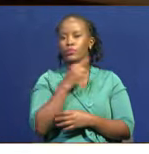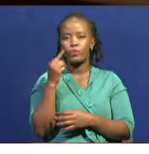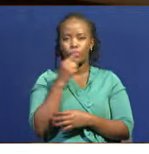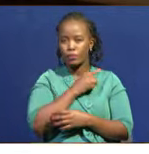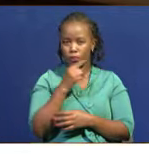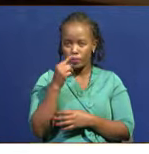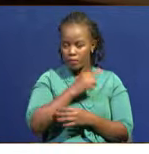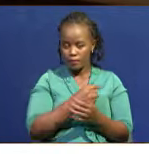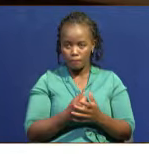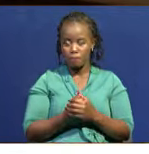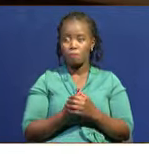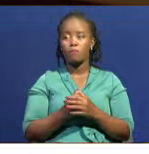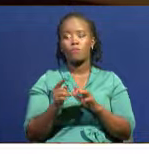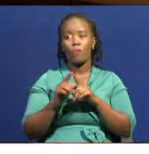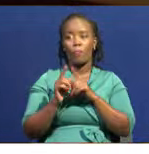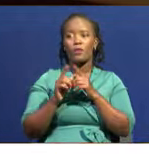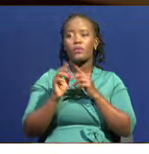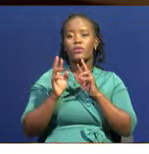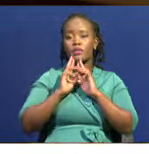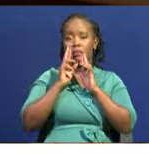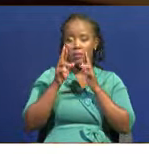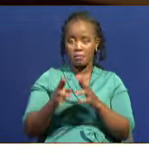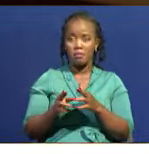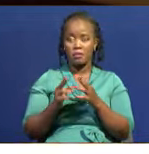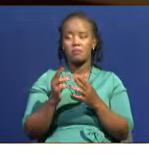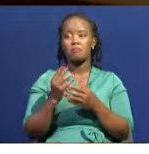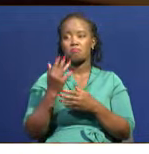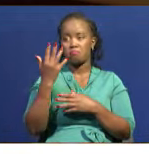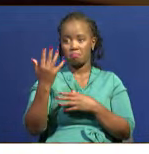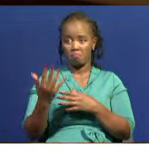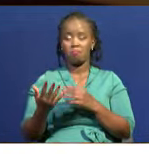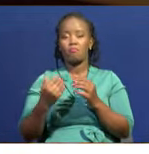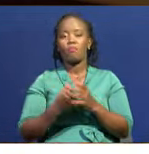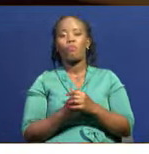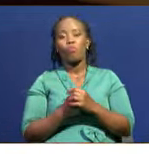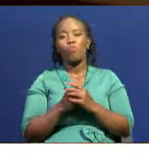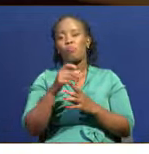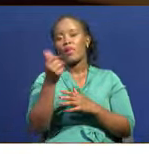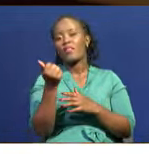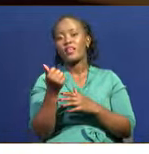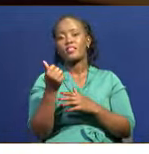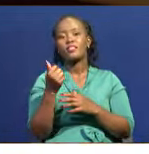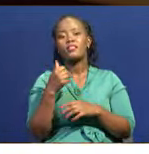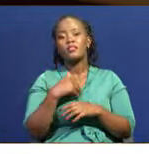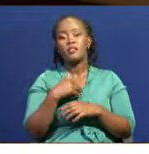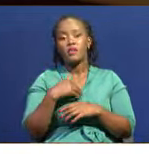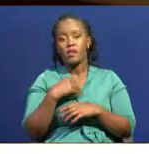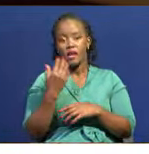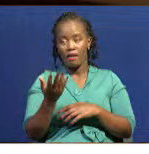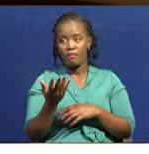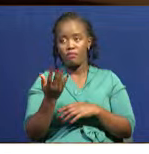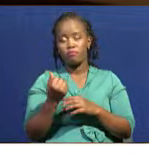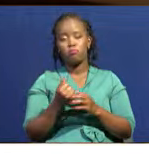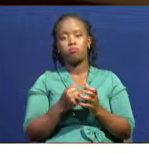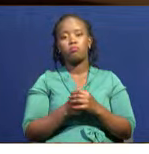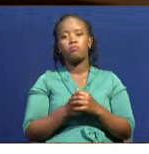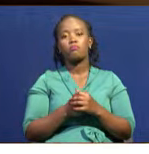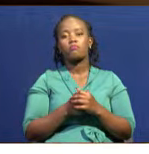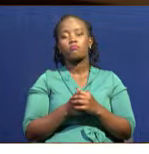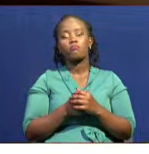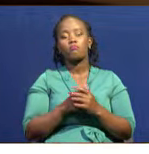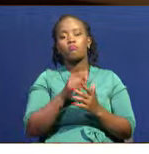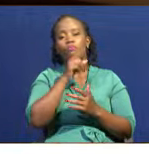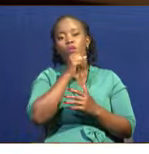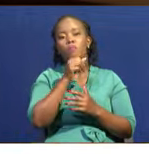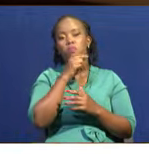government spokesperson, that is Isaac Mwaura. Now, the affected are the dormitory housing that housed boys from